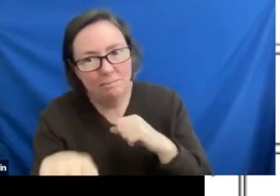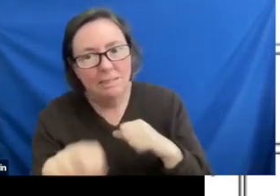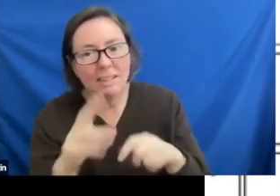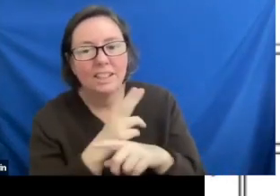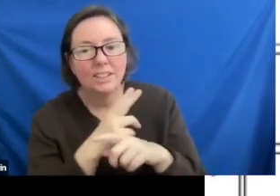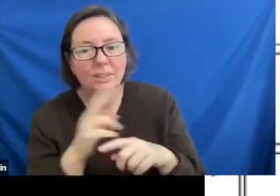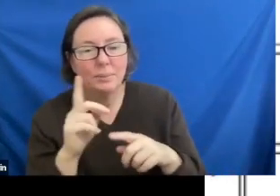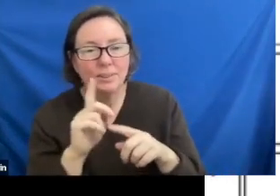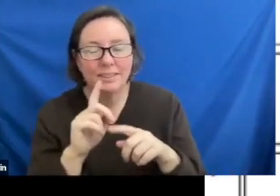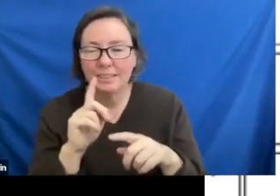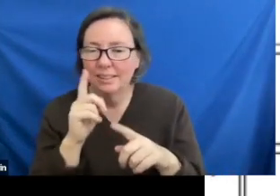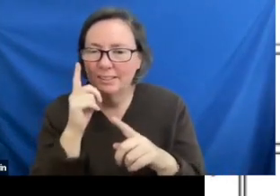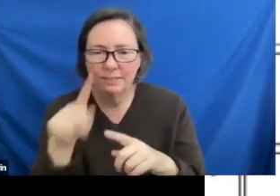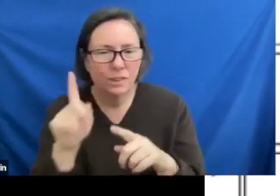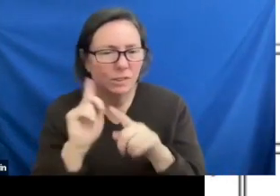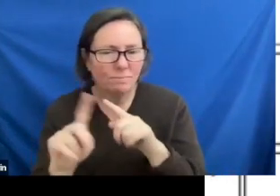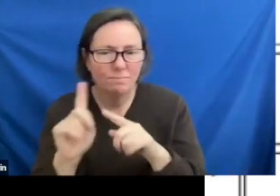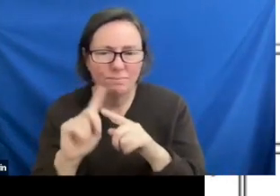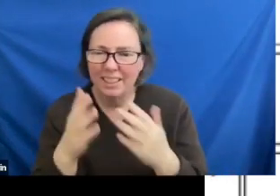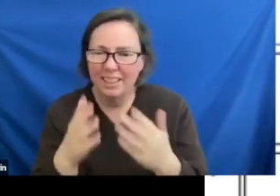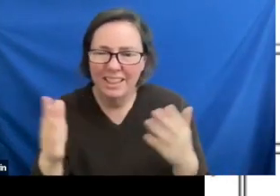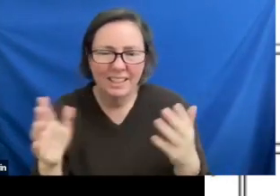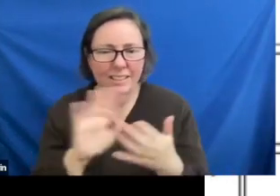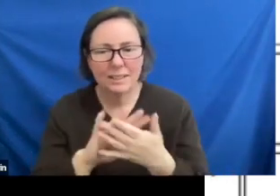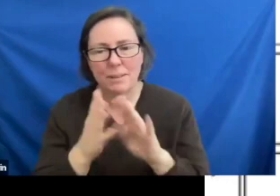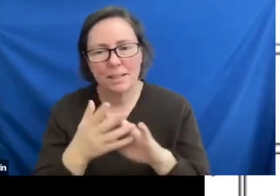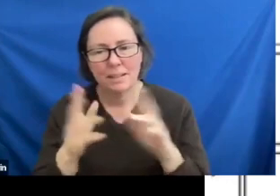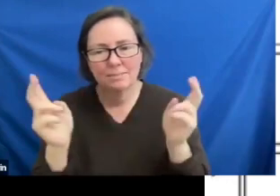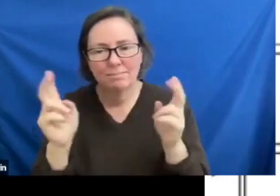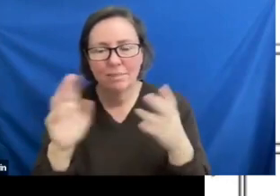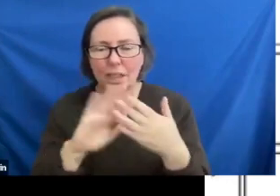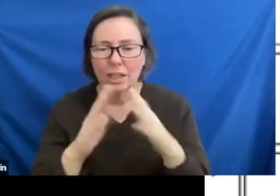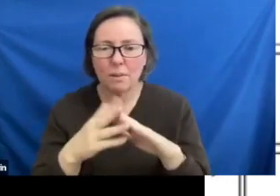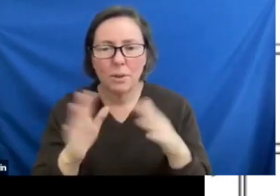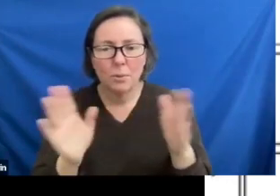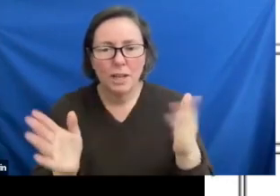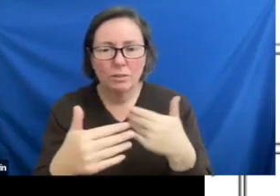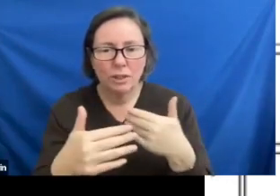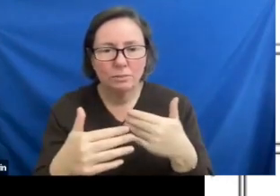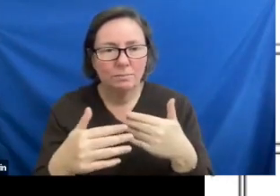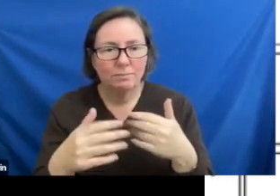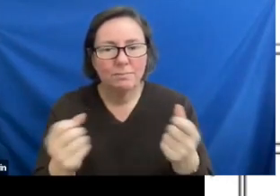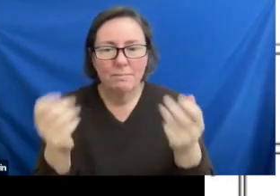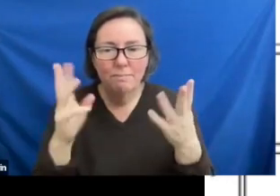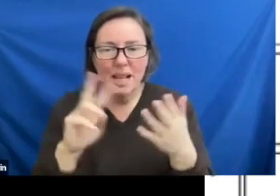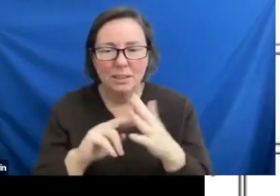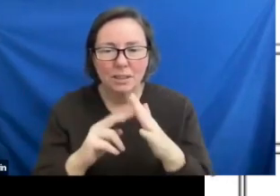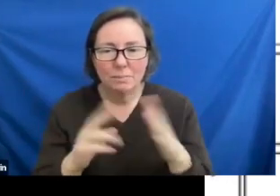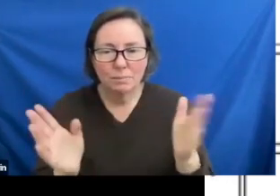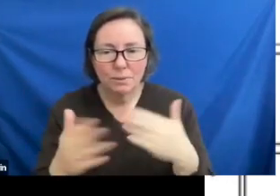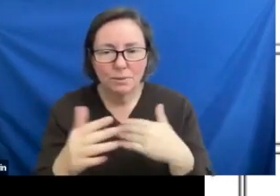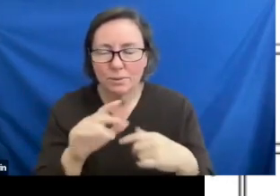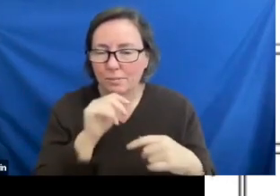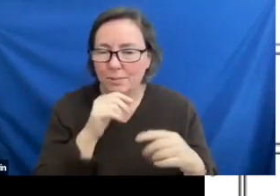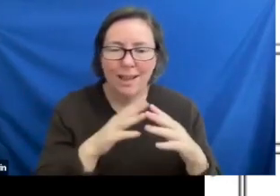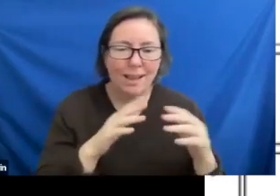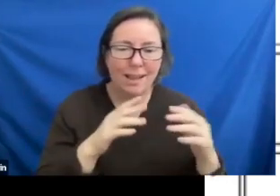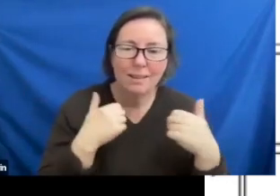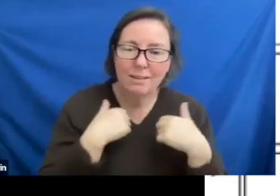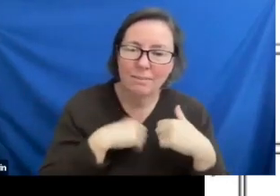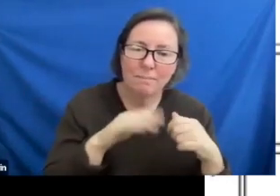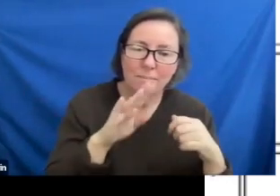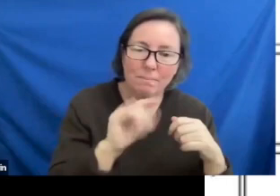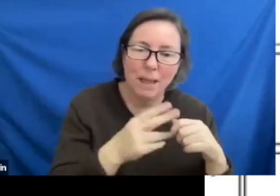and the investment by making it more of a community space, less of a bathhouse that opens and closes over 2 or 3